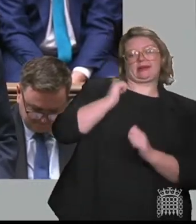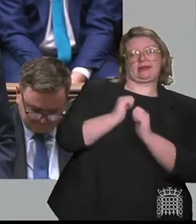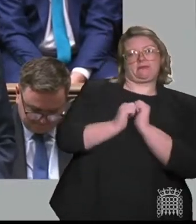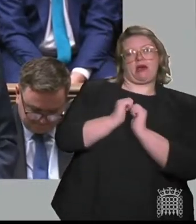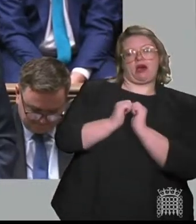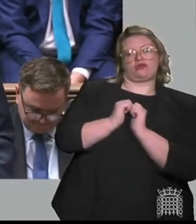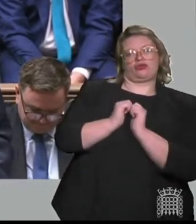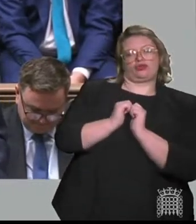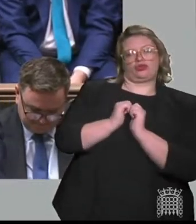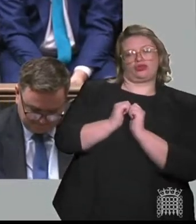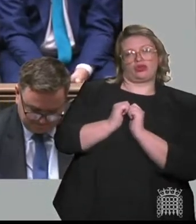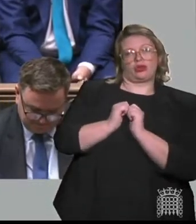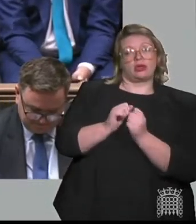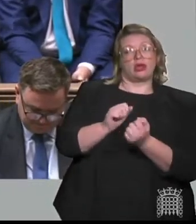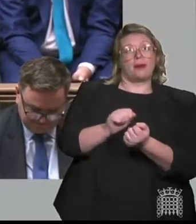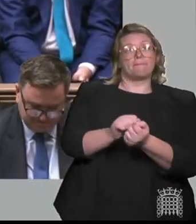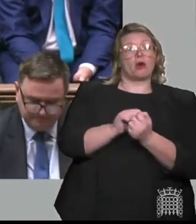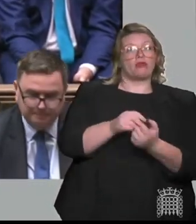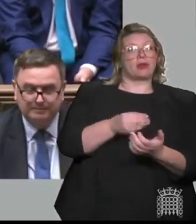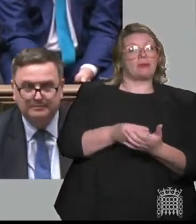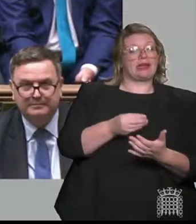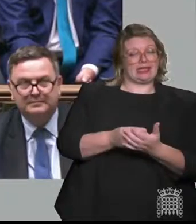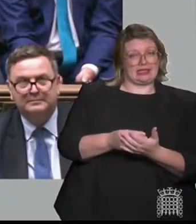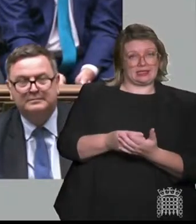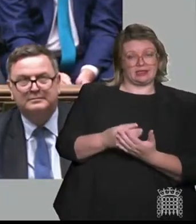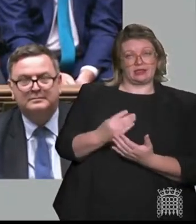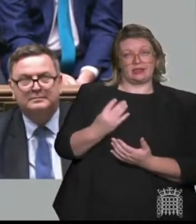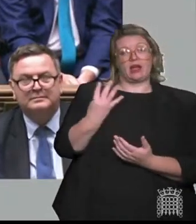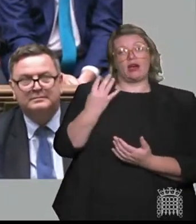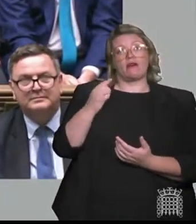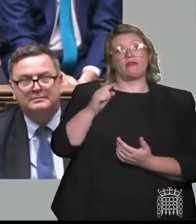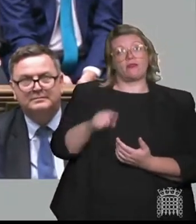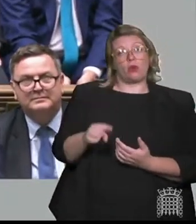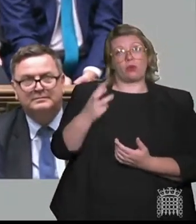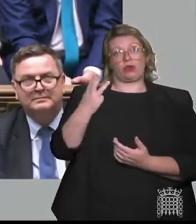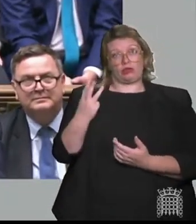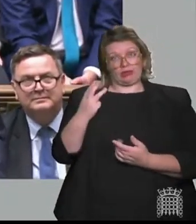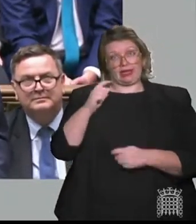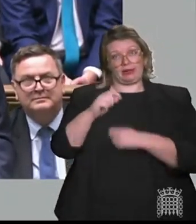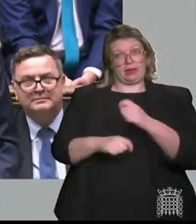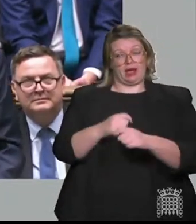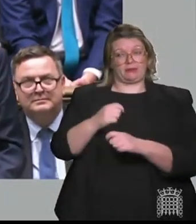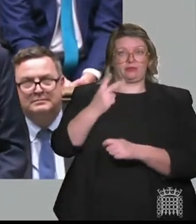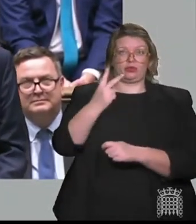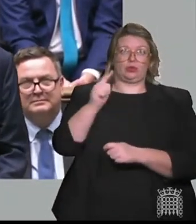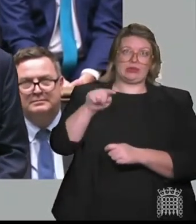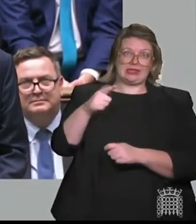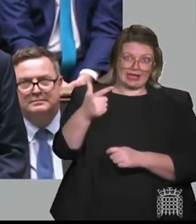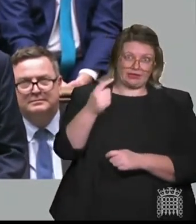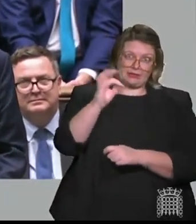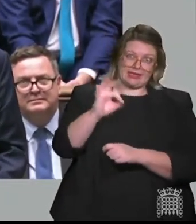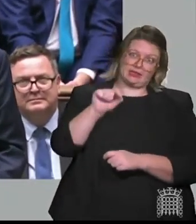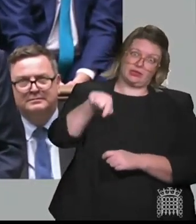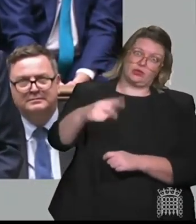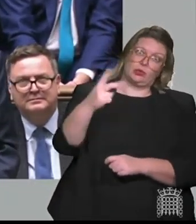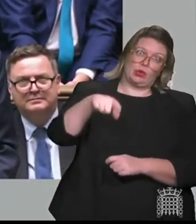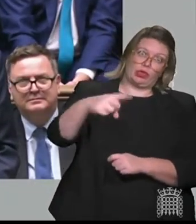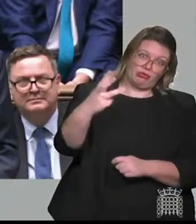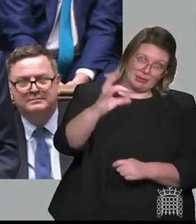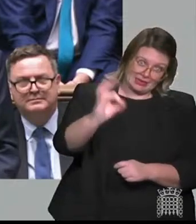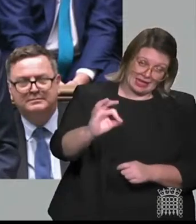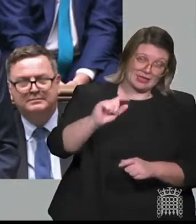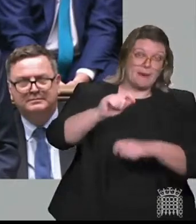falls from 4.5% of GDP in 23-4 to 3%, 2.7%, 2.3%, 1.6%